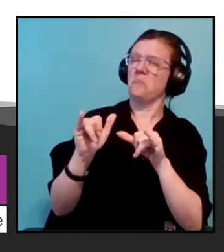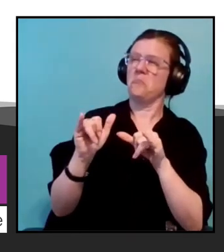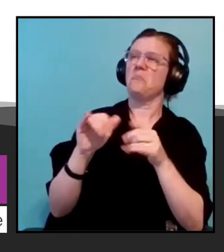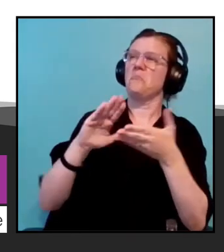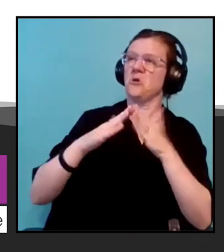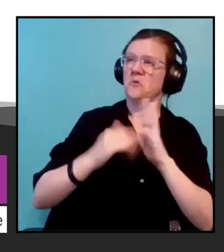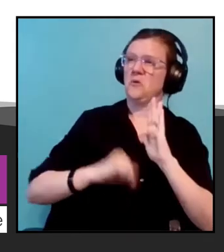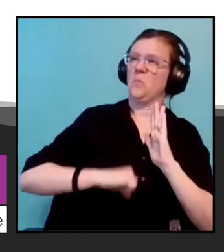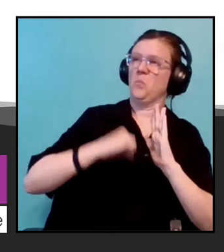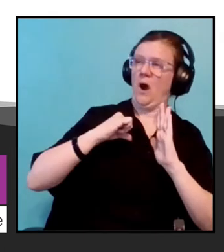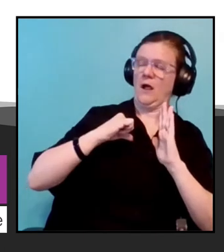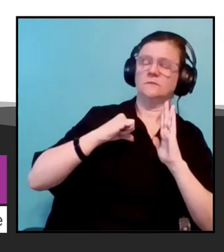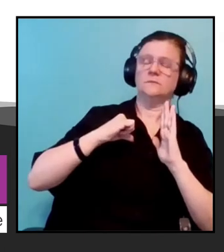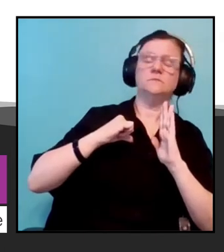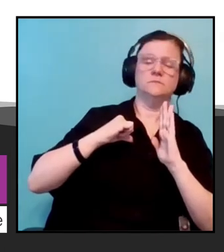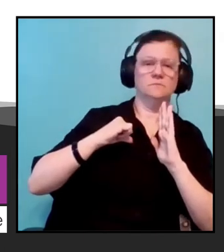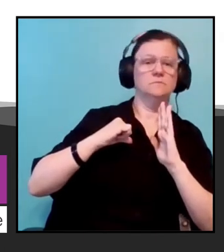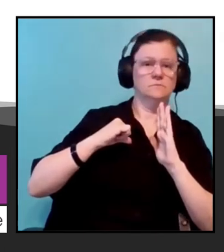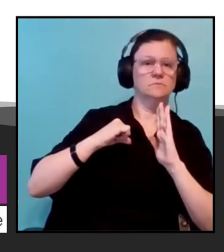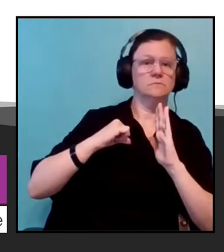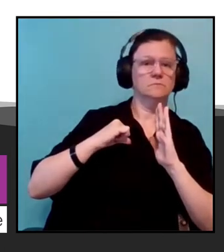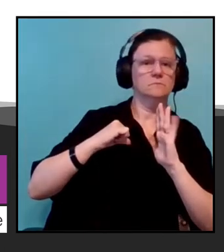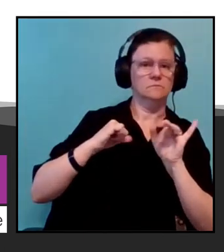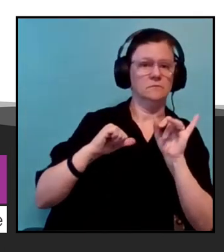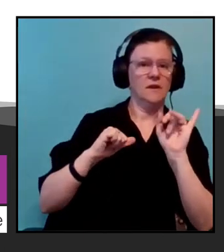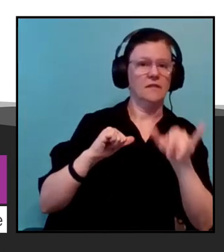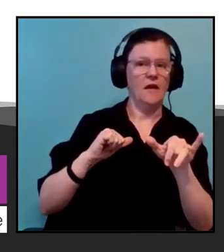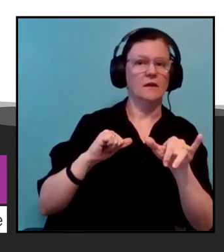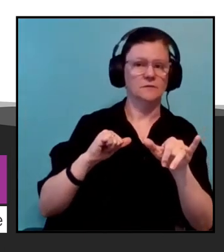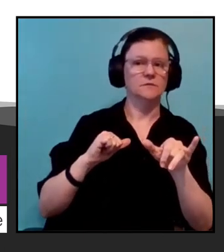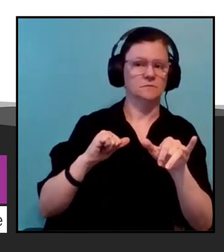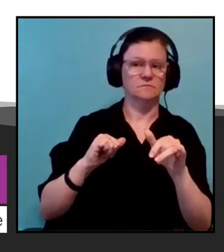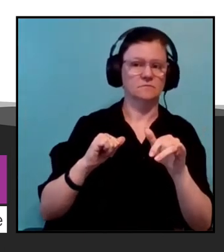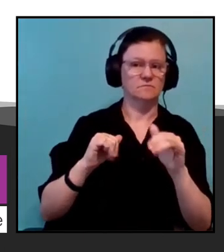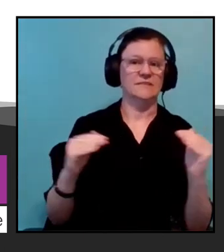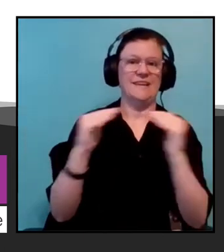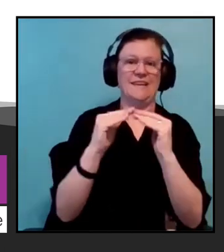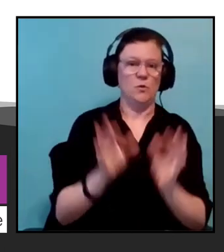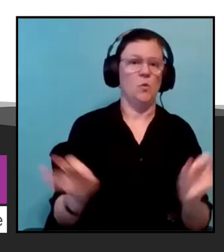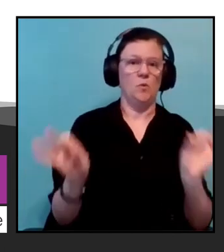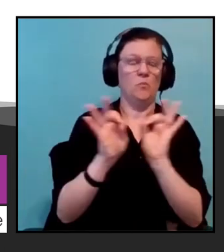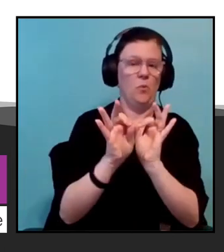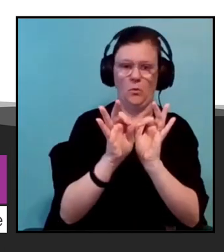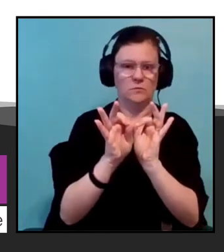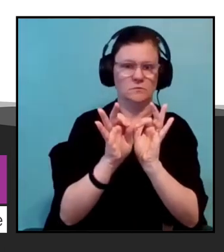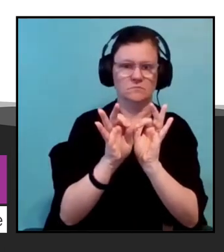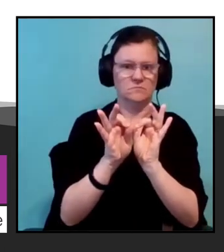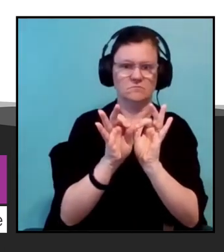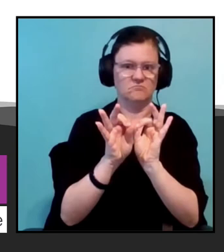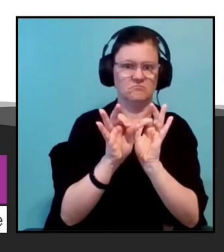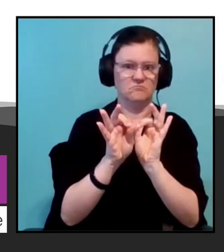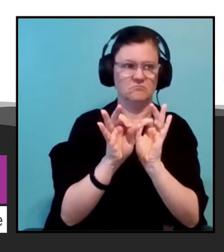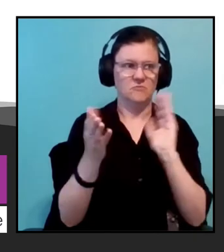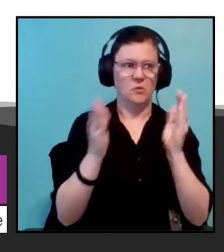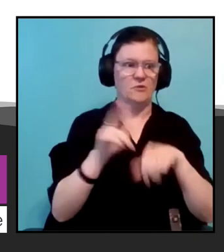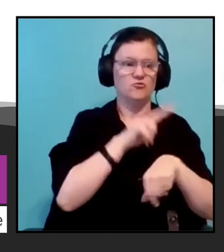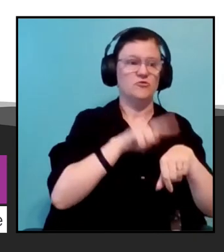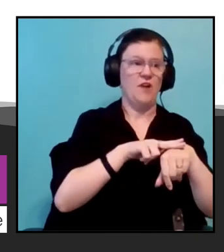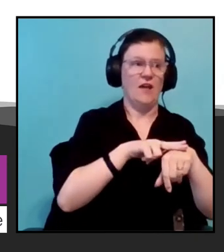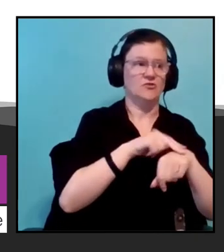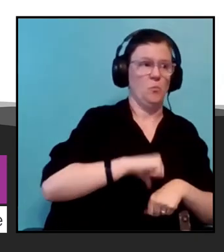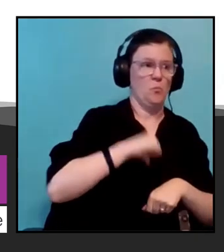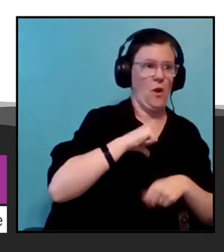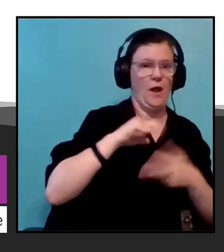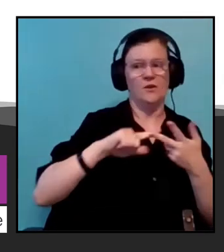community pride, which we think of as important as national or institutional pride. So